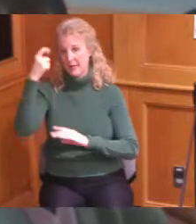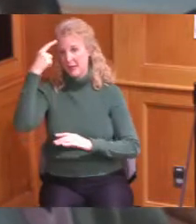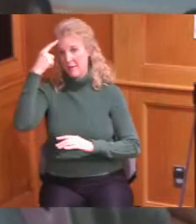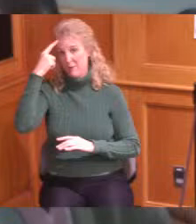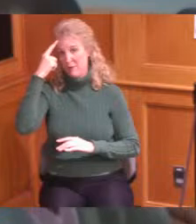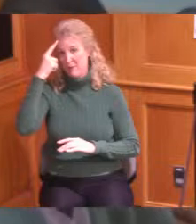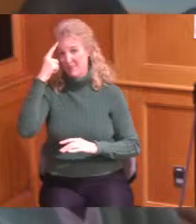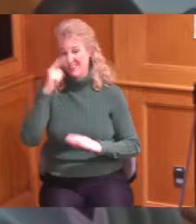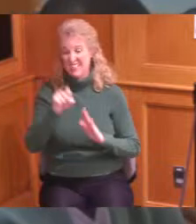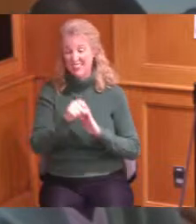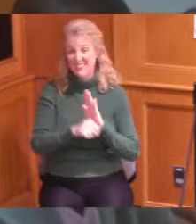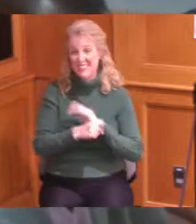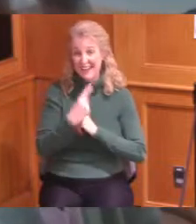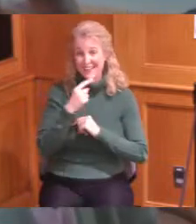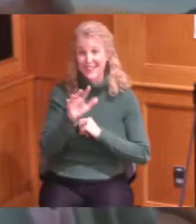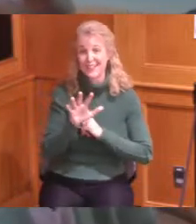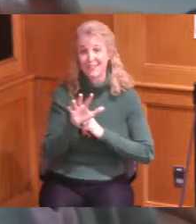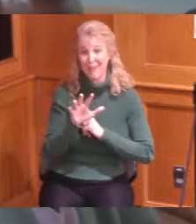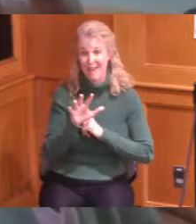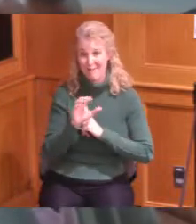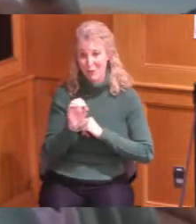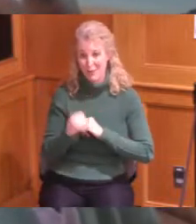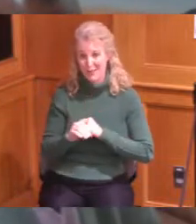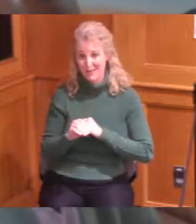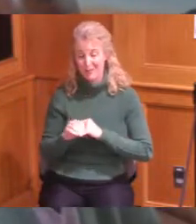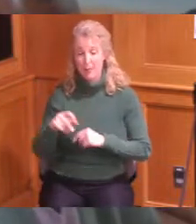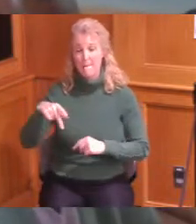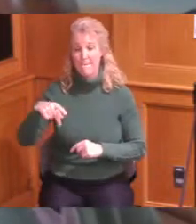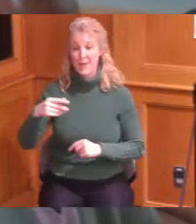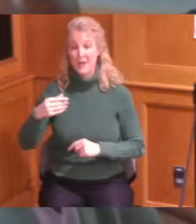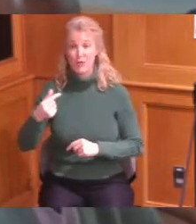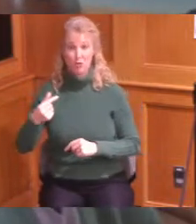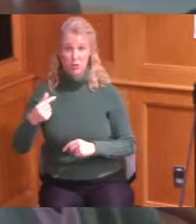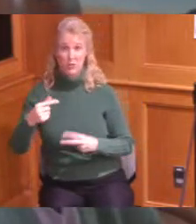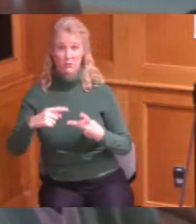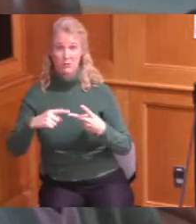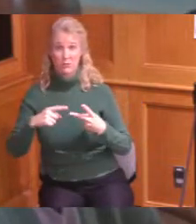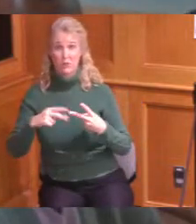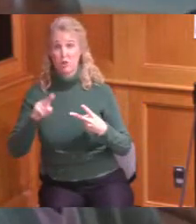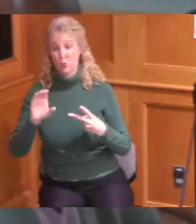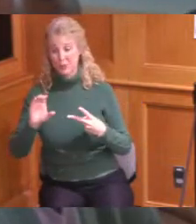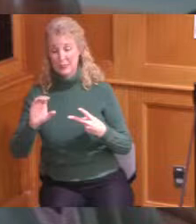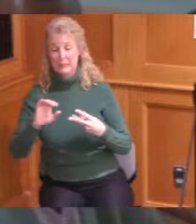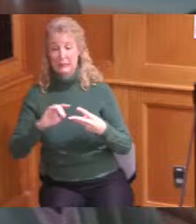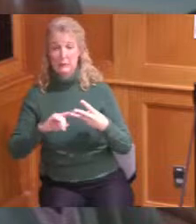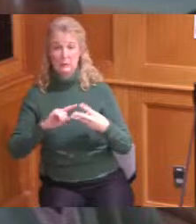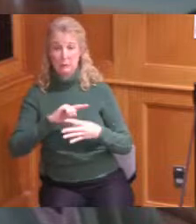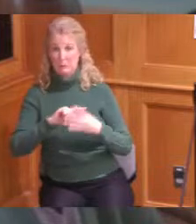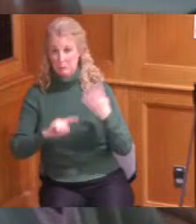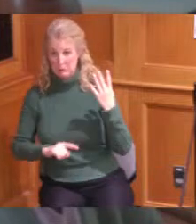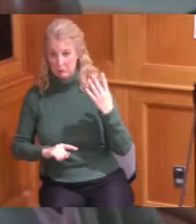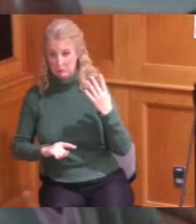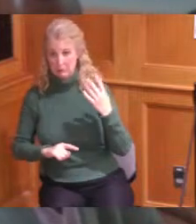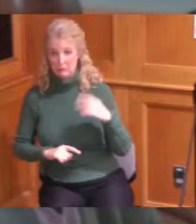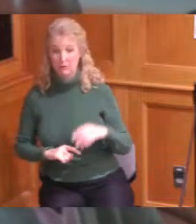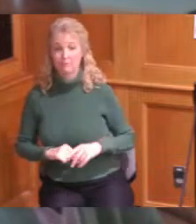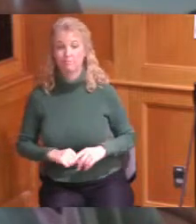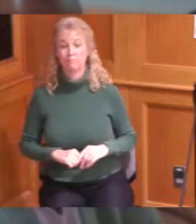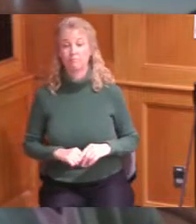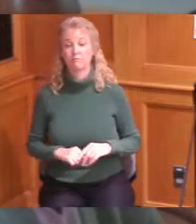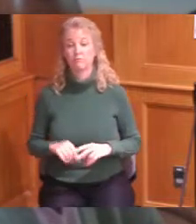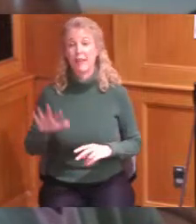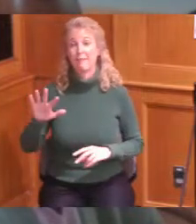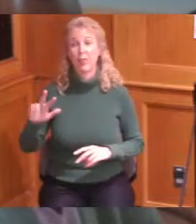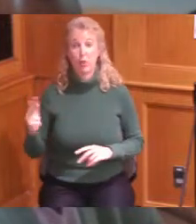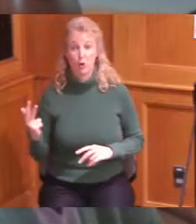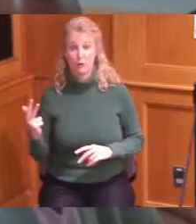at 5 to 10%. But companies like P&G, companies like UC, and you look at Fifth